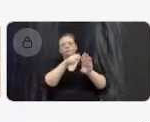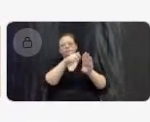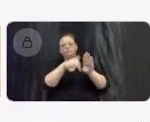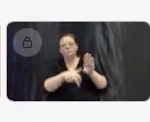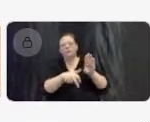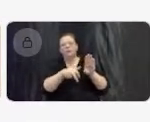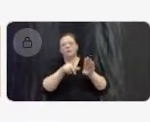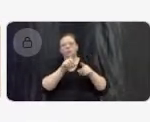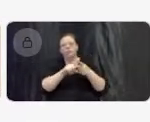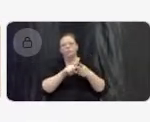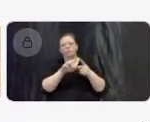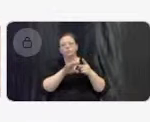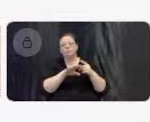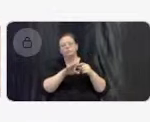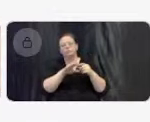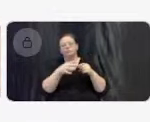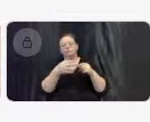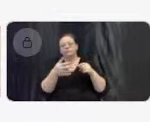to the